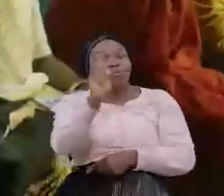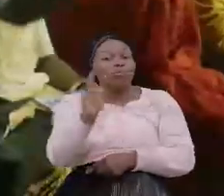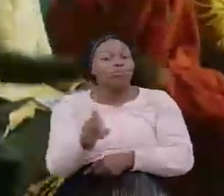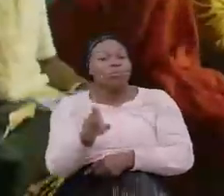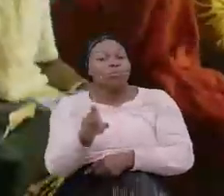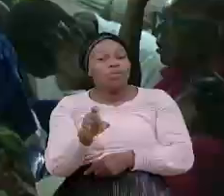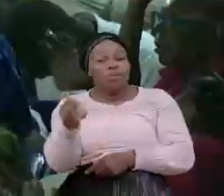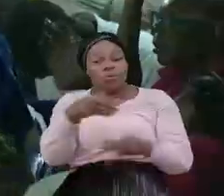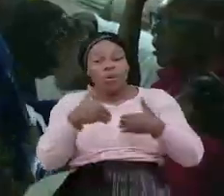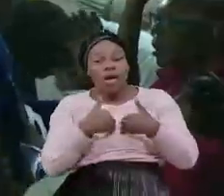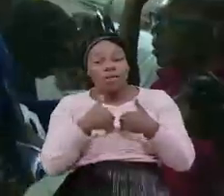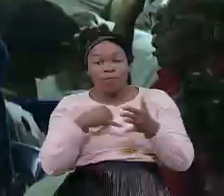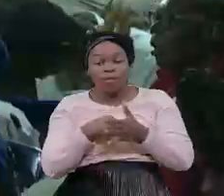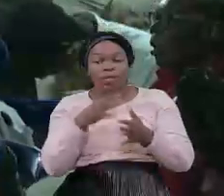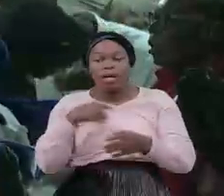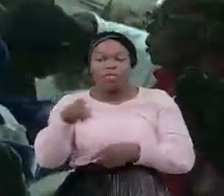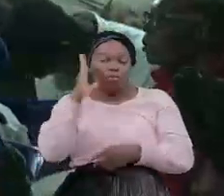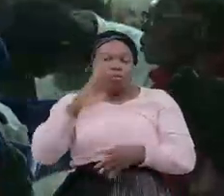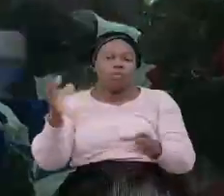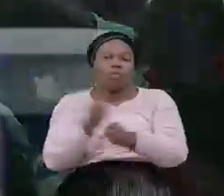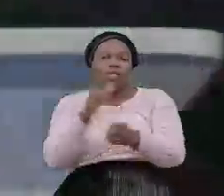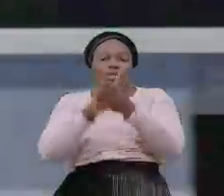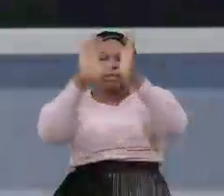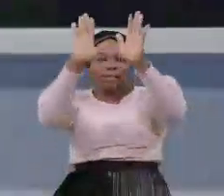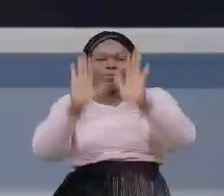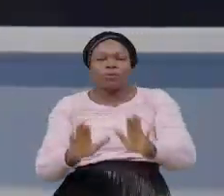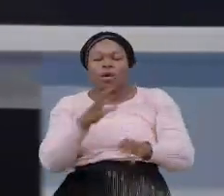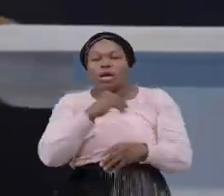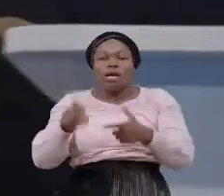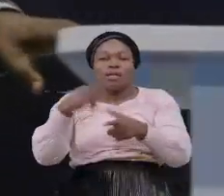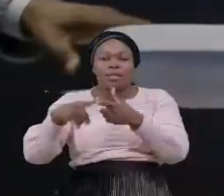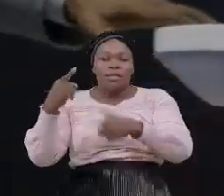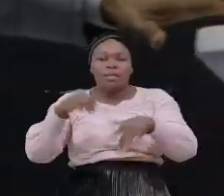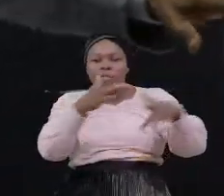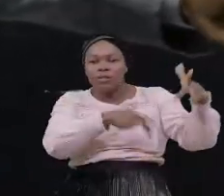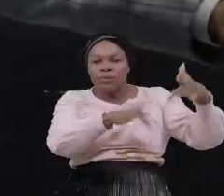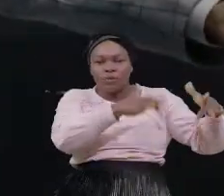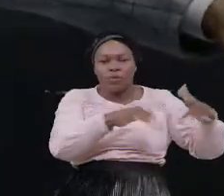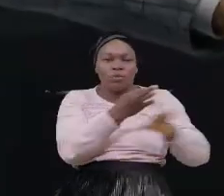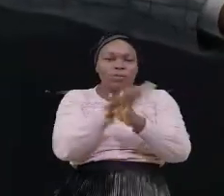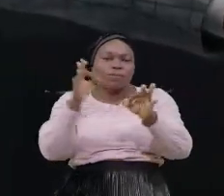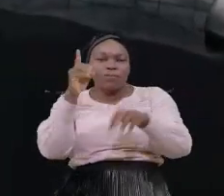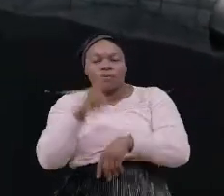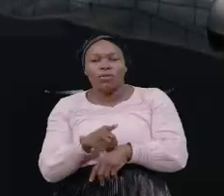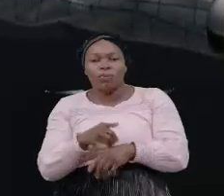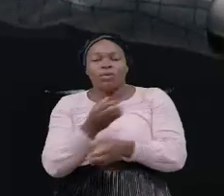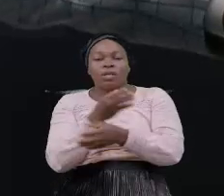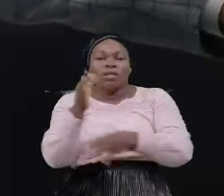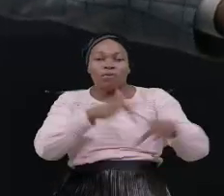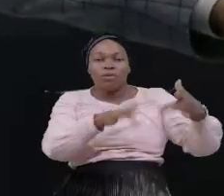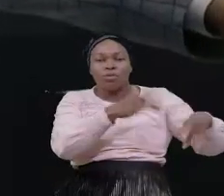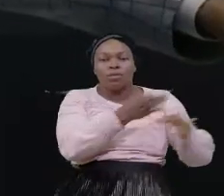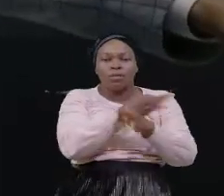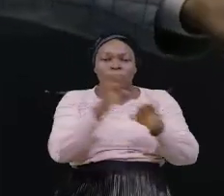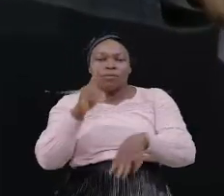the miracle. And then the gracious freedom. Gracious freedom and